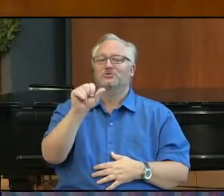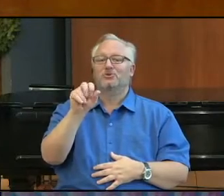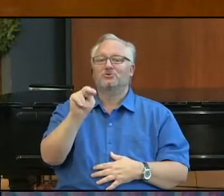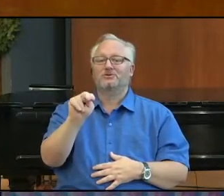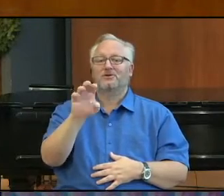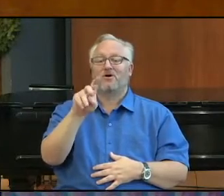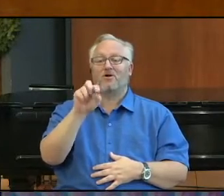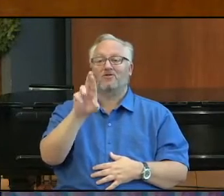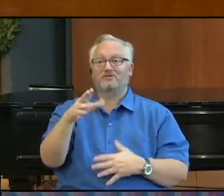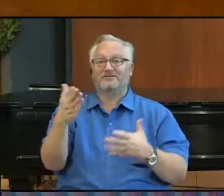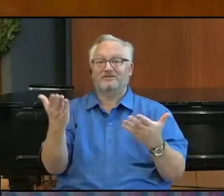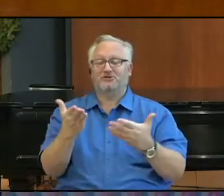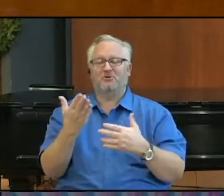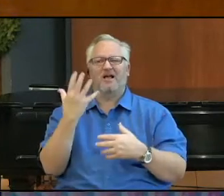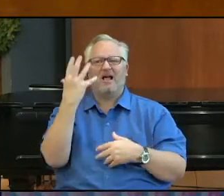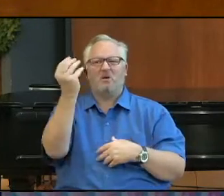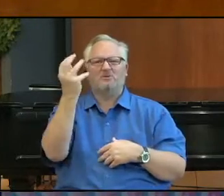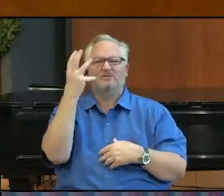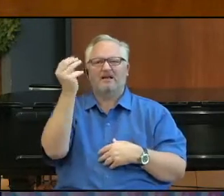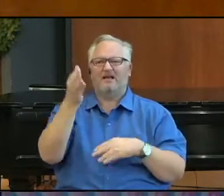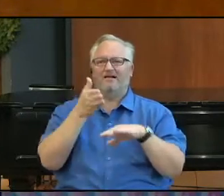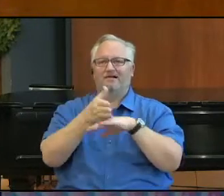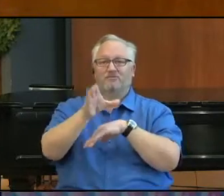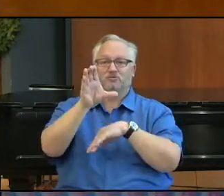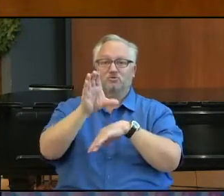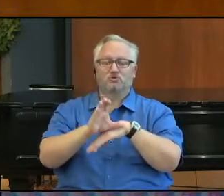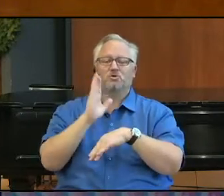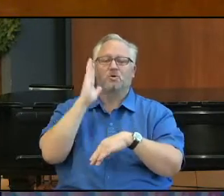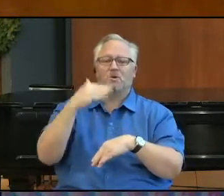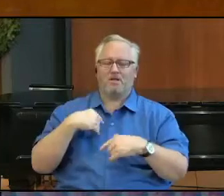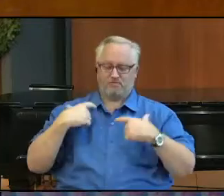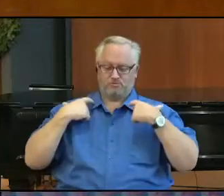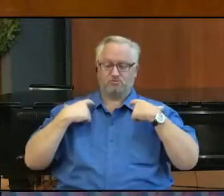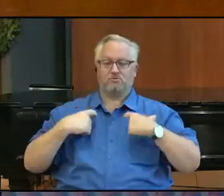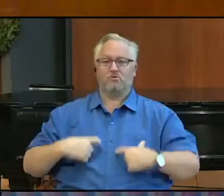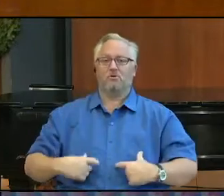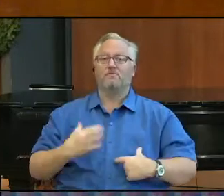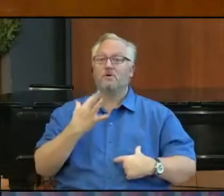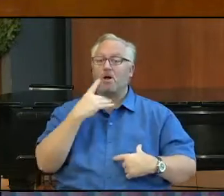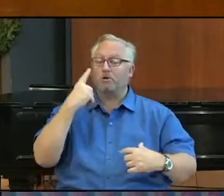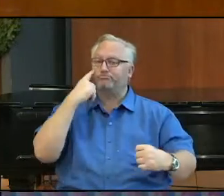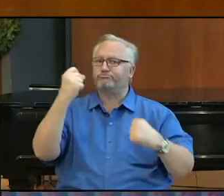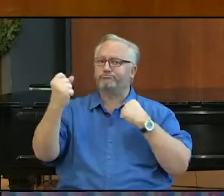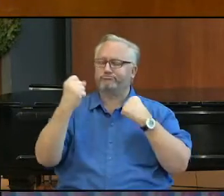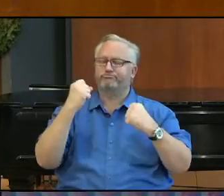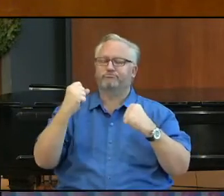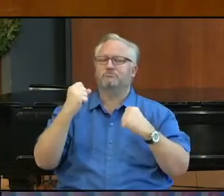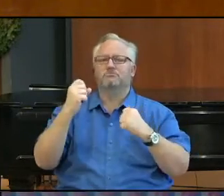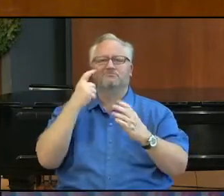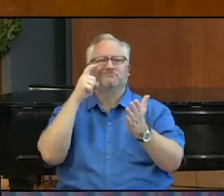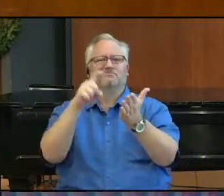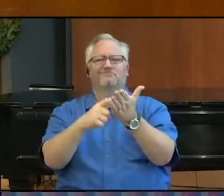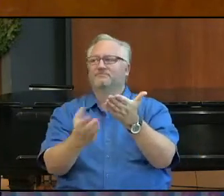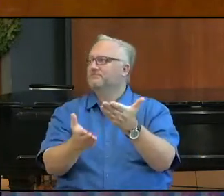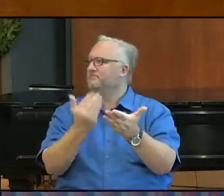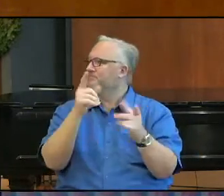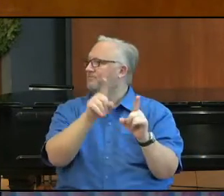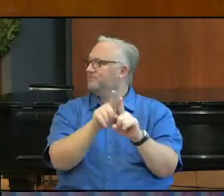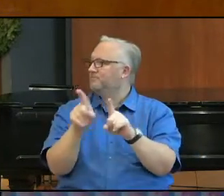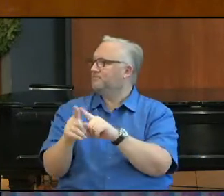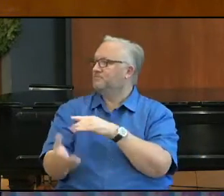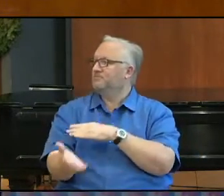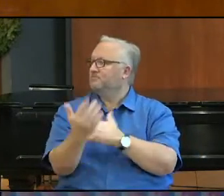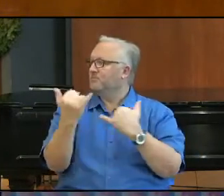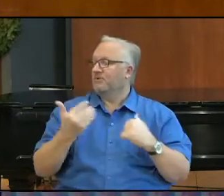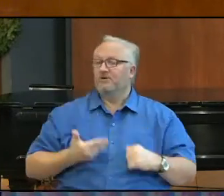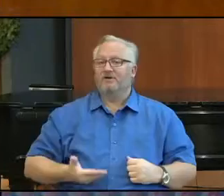scarf outside on the patio after the service. We also invite you this morning